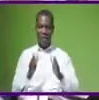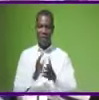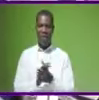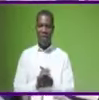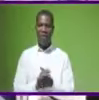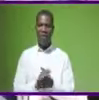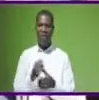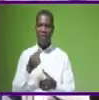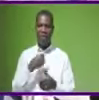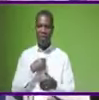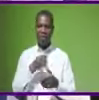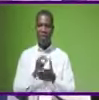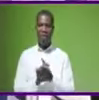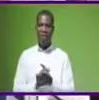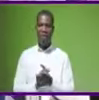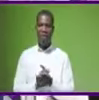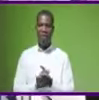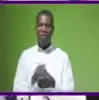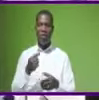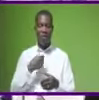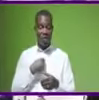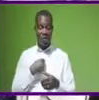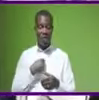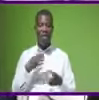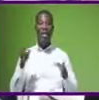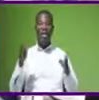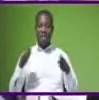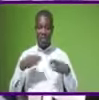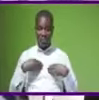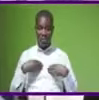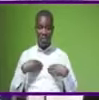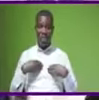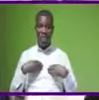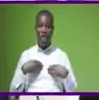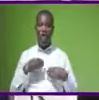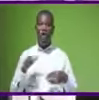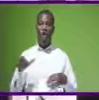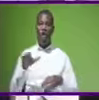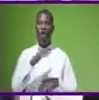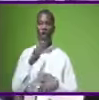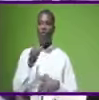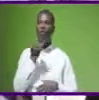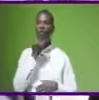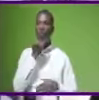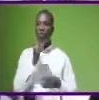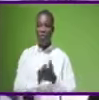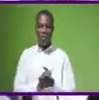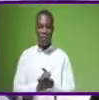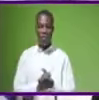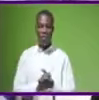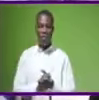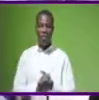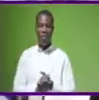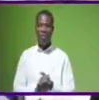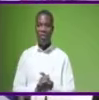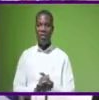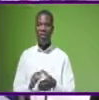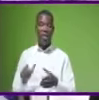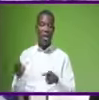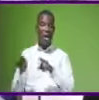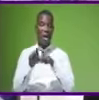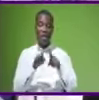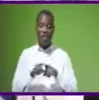me wofia we yasi no me jimfu suo ni nyina etu na se ne ye nyina di ni die ma papa